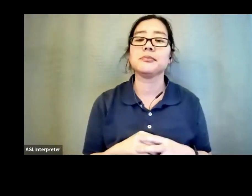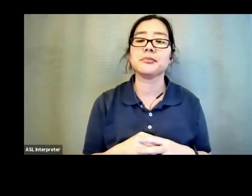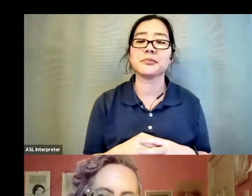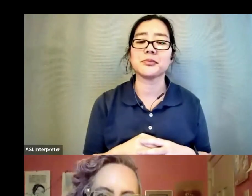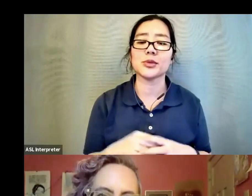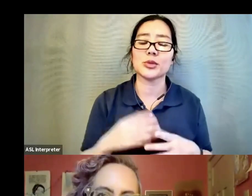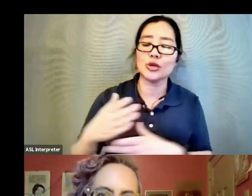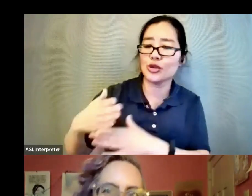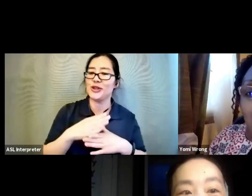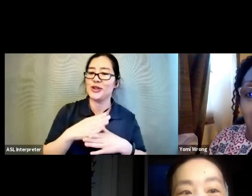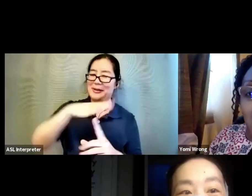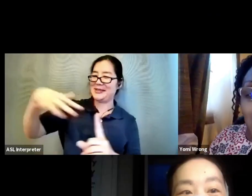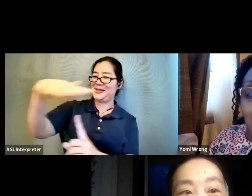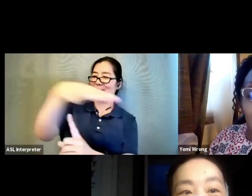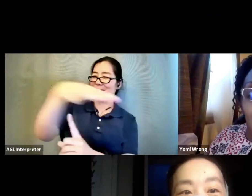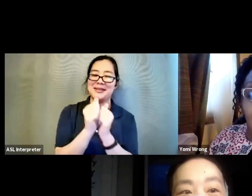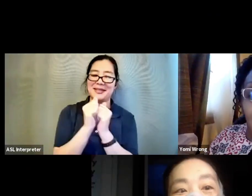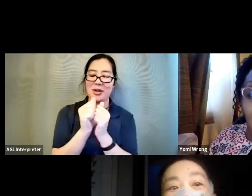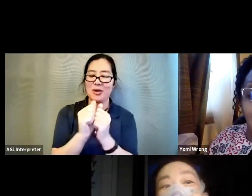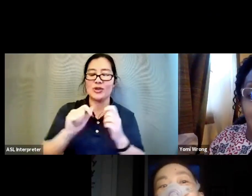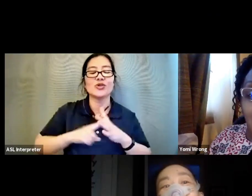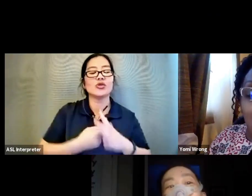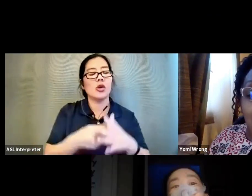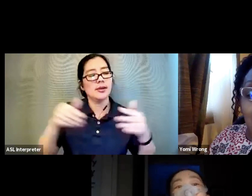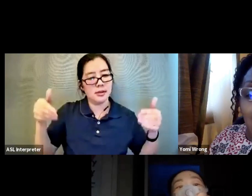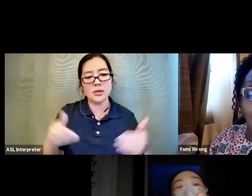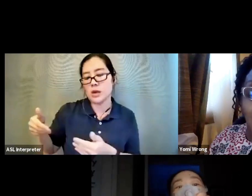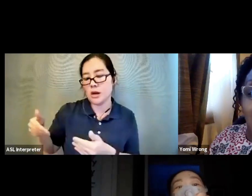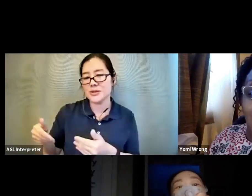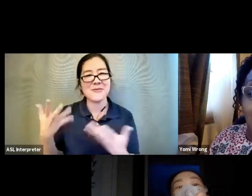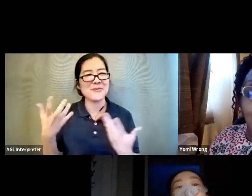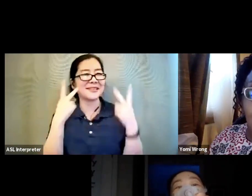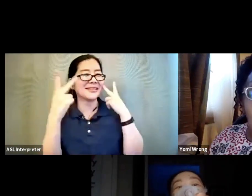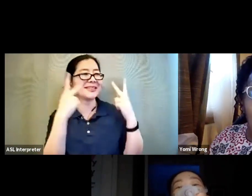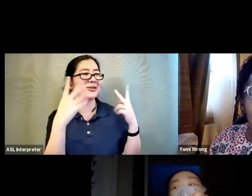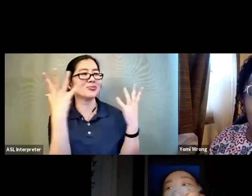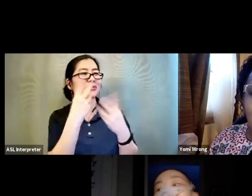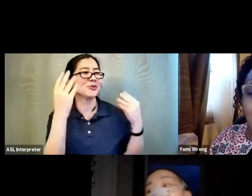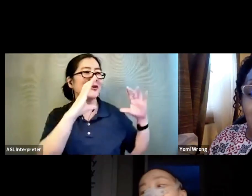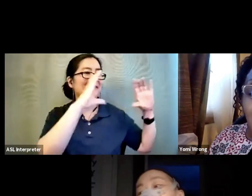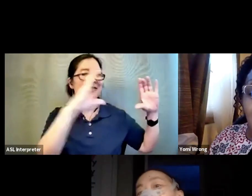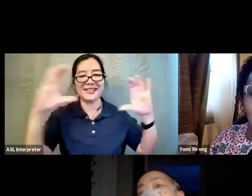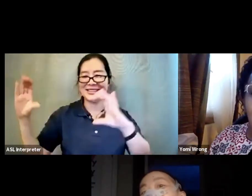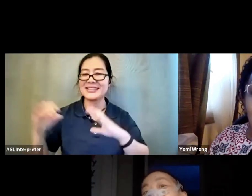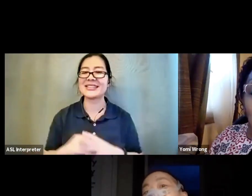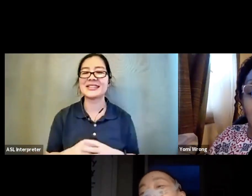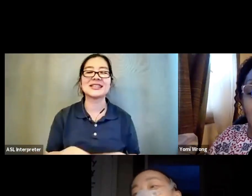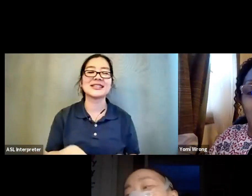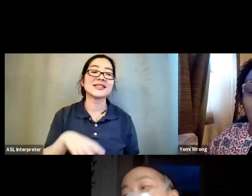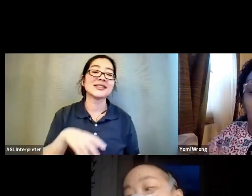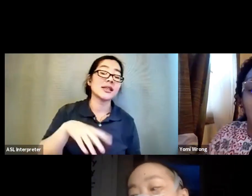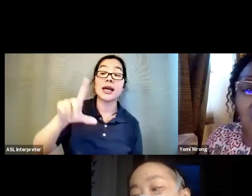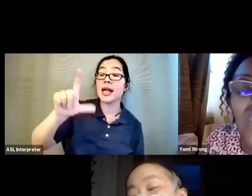space with y'all as I do this introduction and see your lovely faces. There's Leah, Patty, and Alice. They are